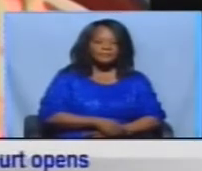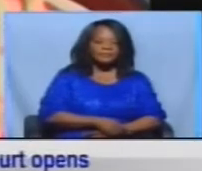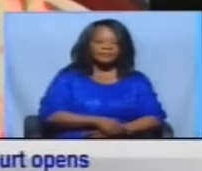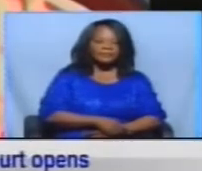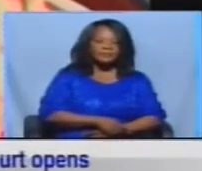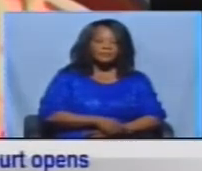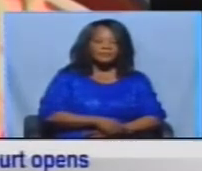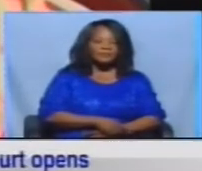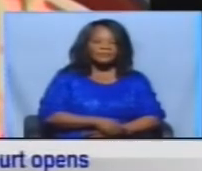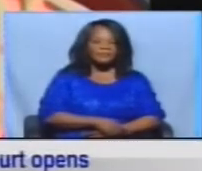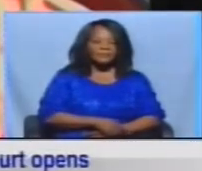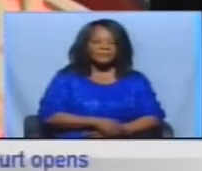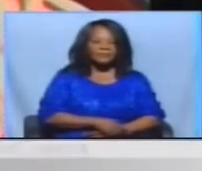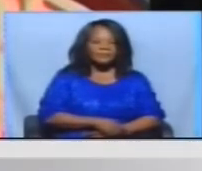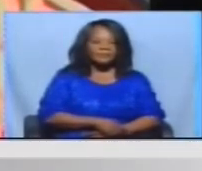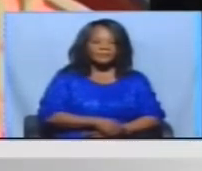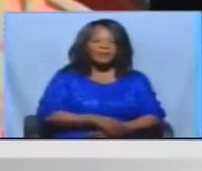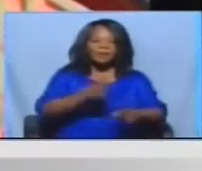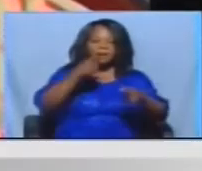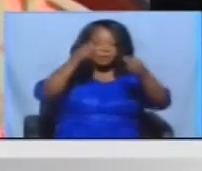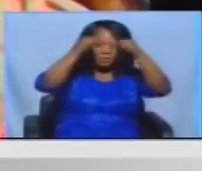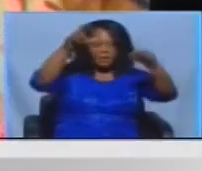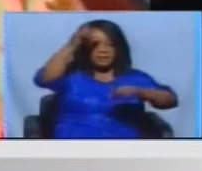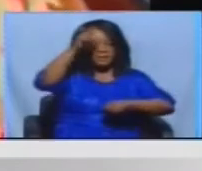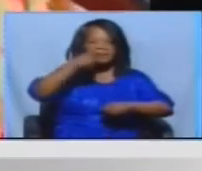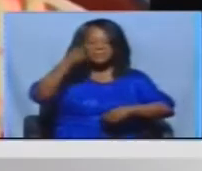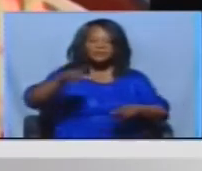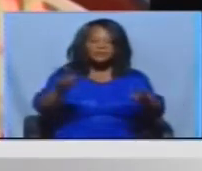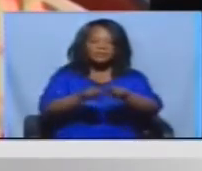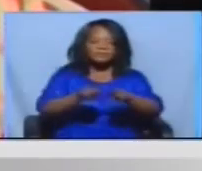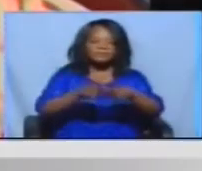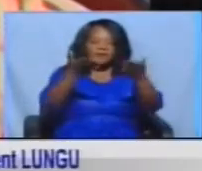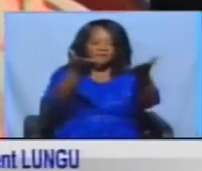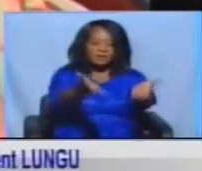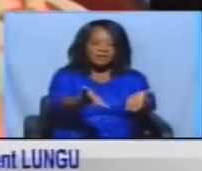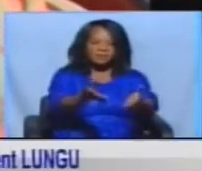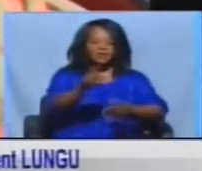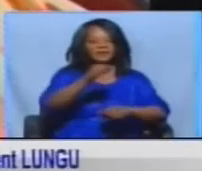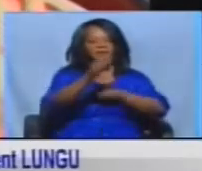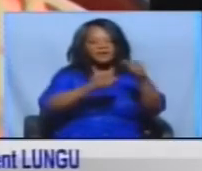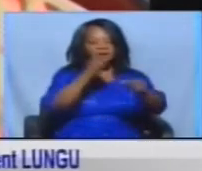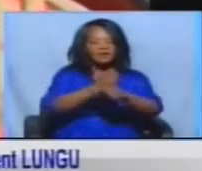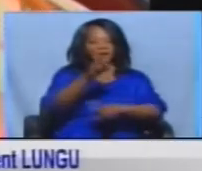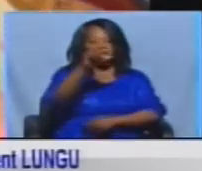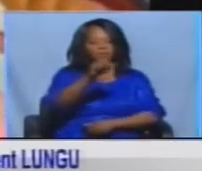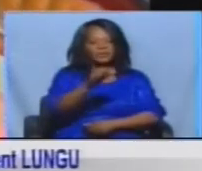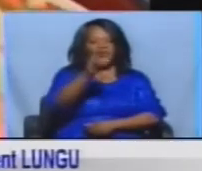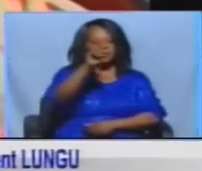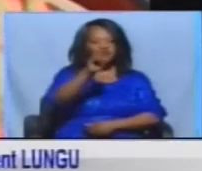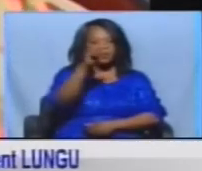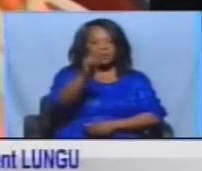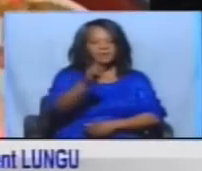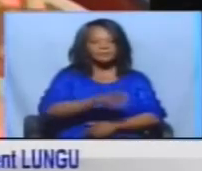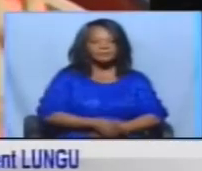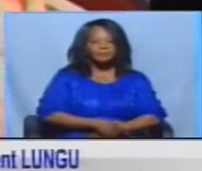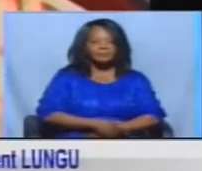available for 2021. He never imposed himself to say he's going to stand. He said he's